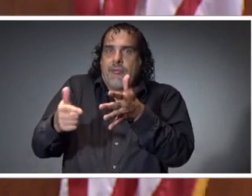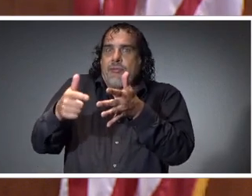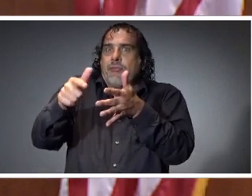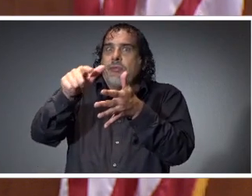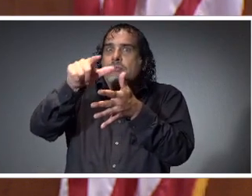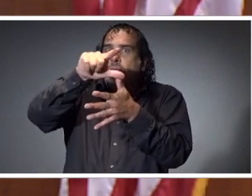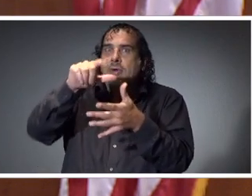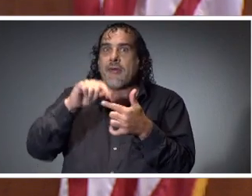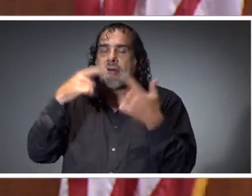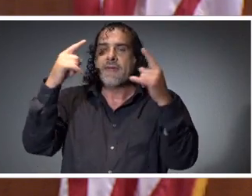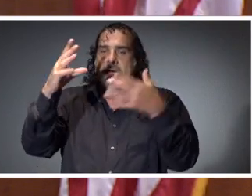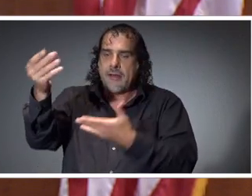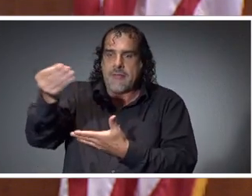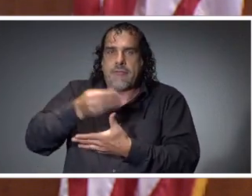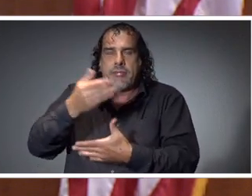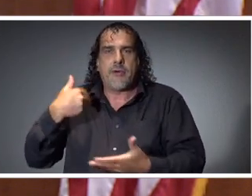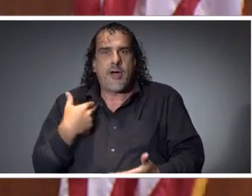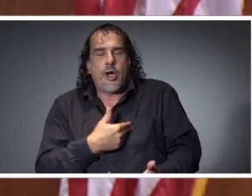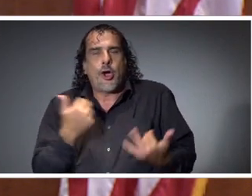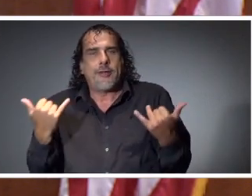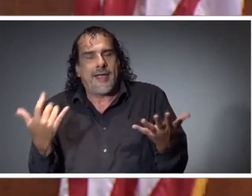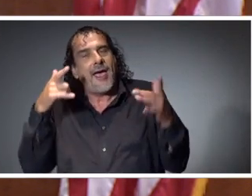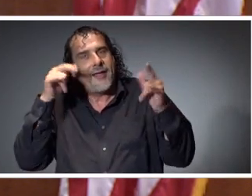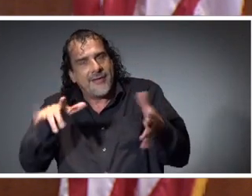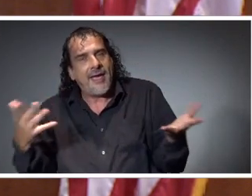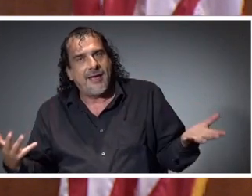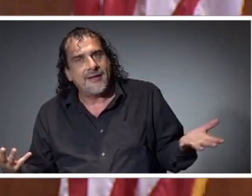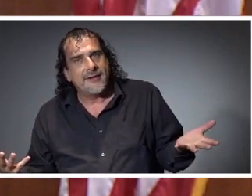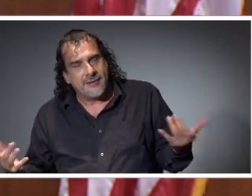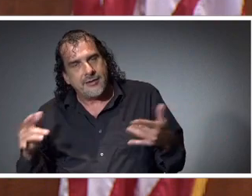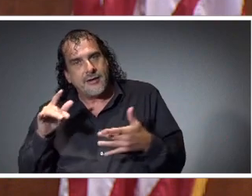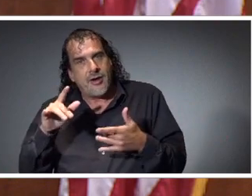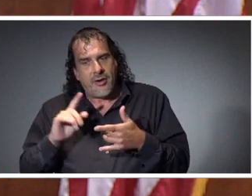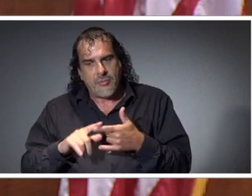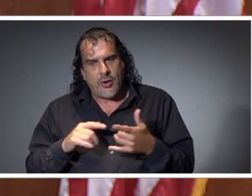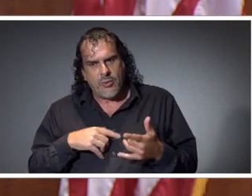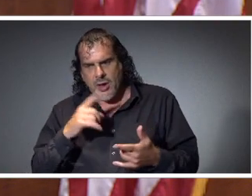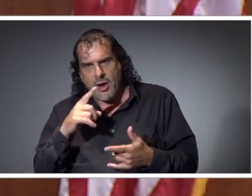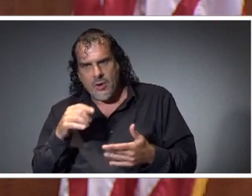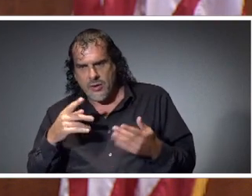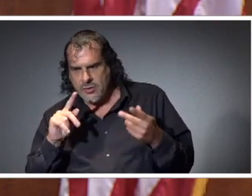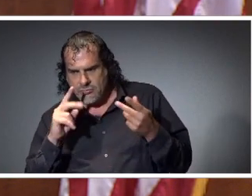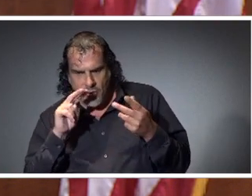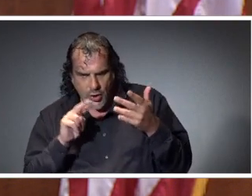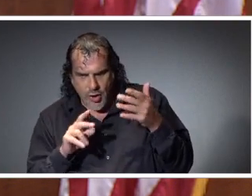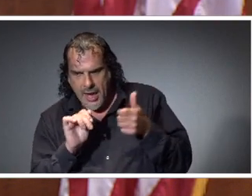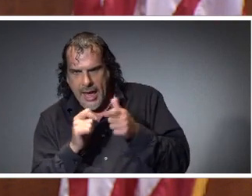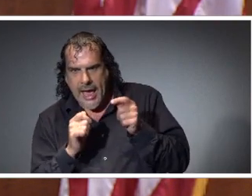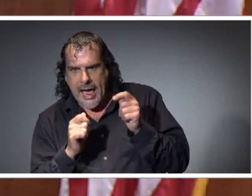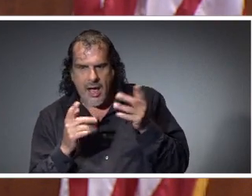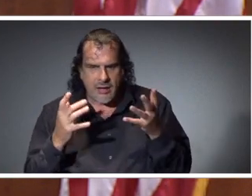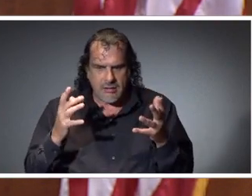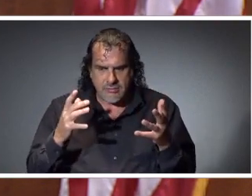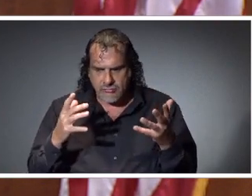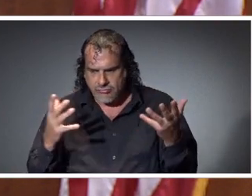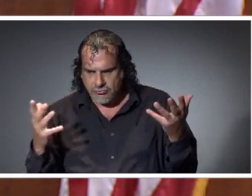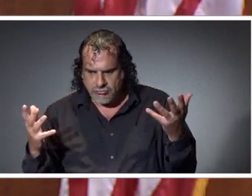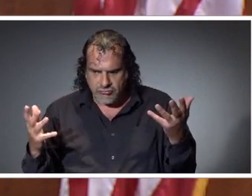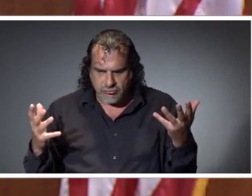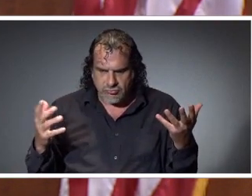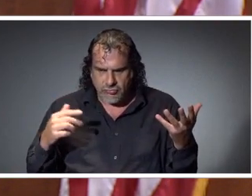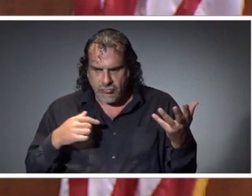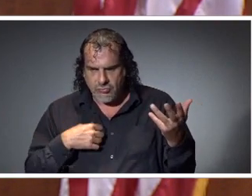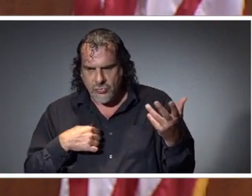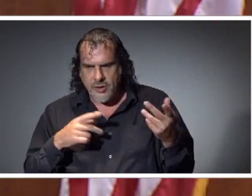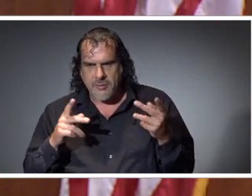and I think that's the way it should be. But yes, we need to continue to always look for ways to give people more and